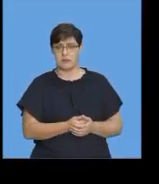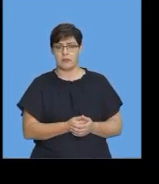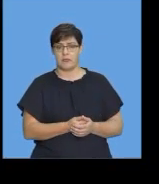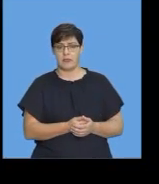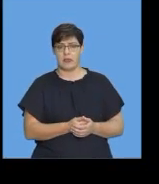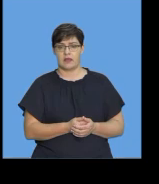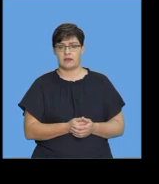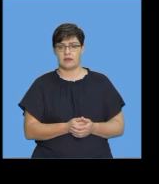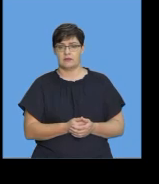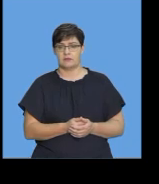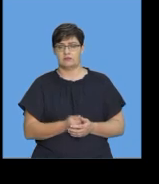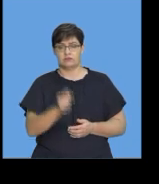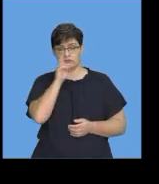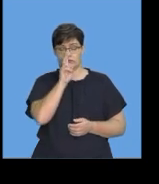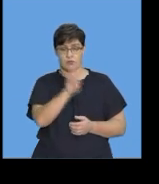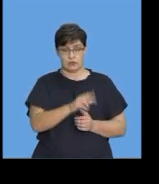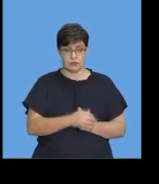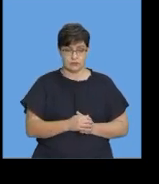Let's look at it.